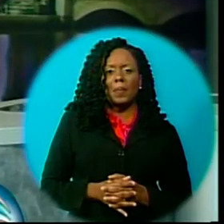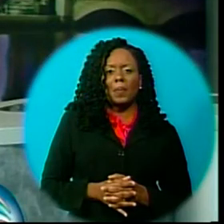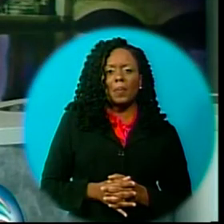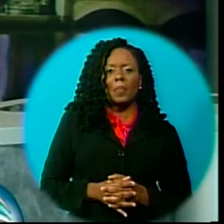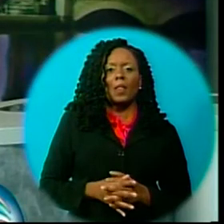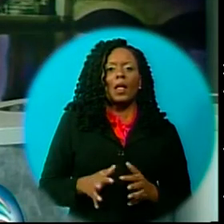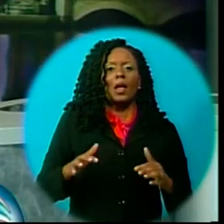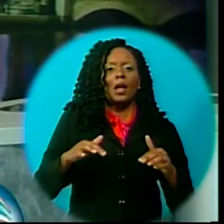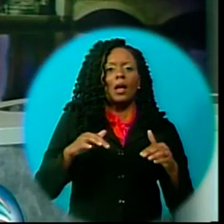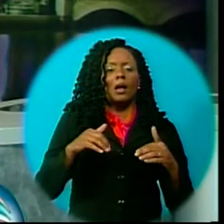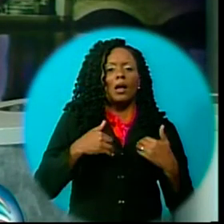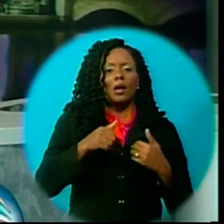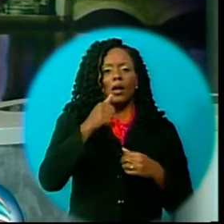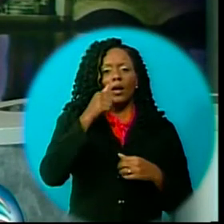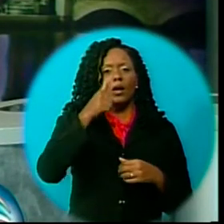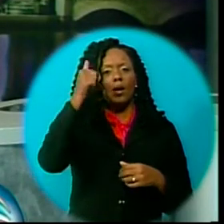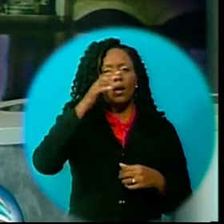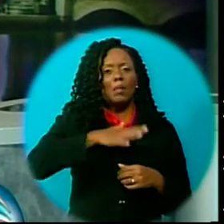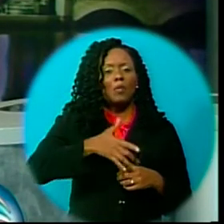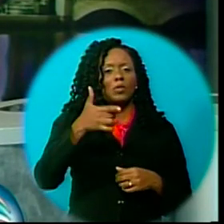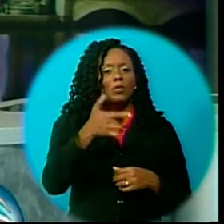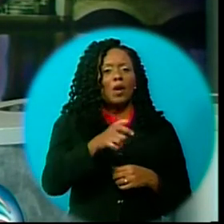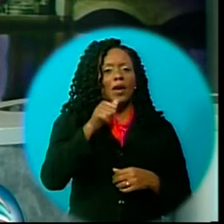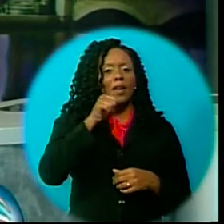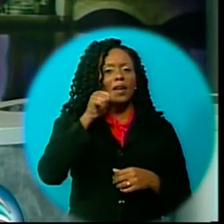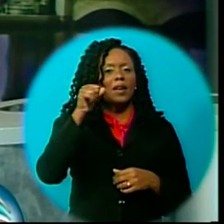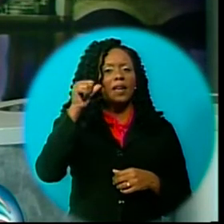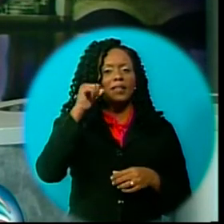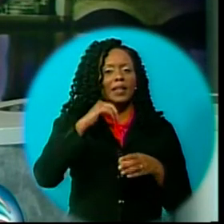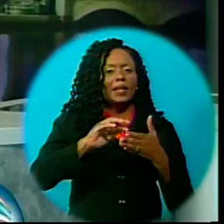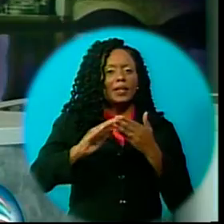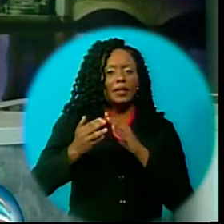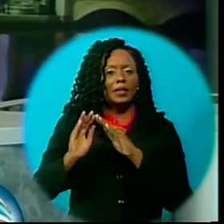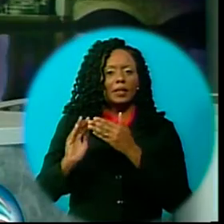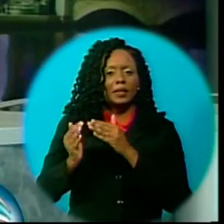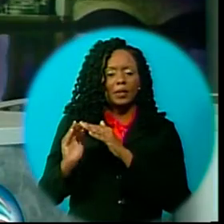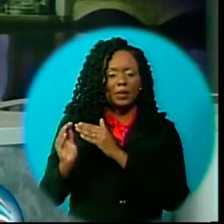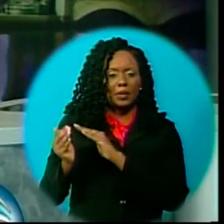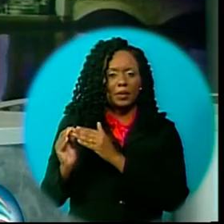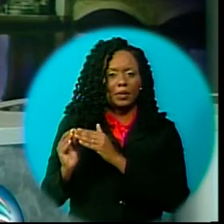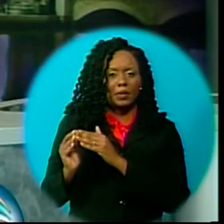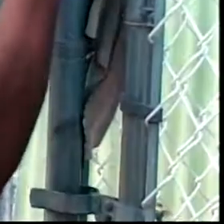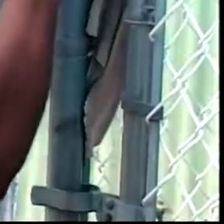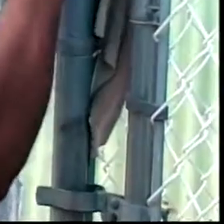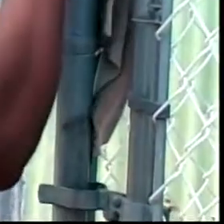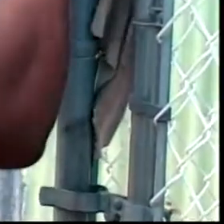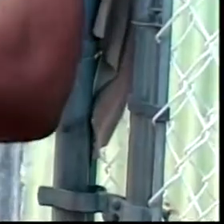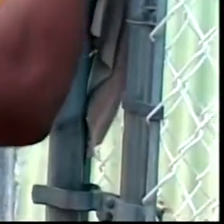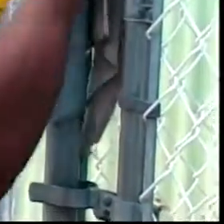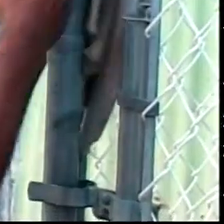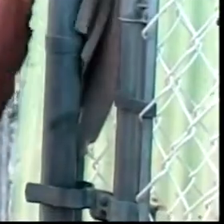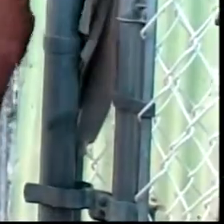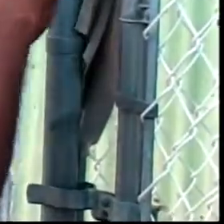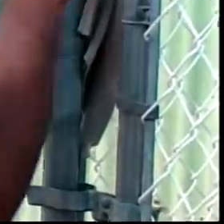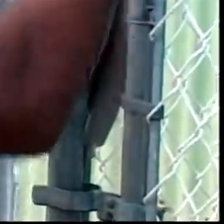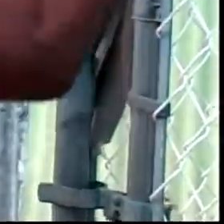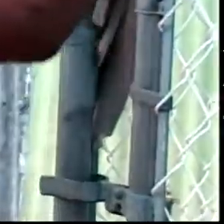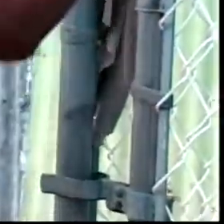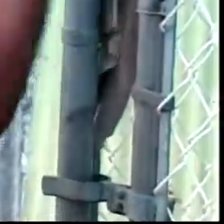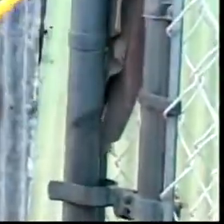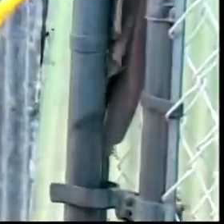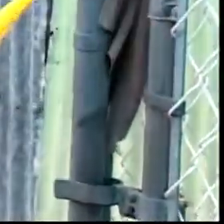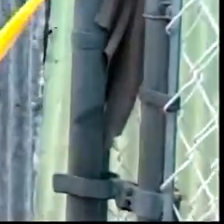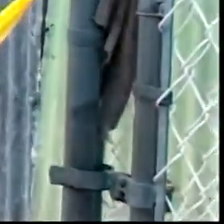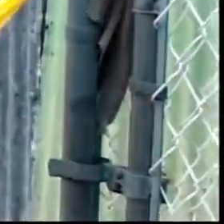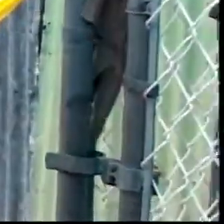other news now, a young man who was shot yesterday following an incident with police in Chapman Lane, the city, has been released from the Queen